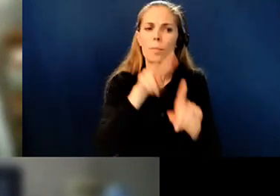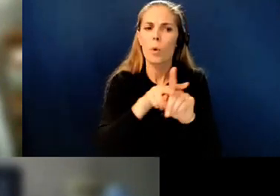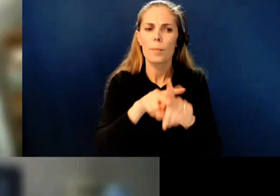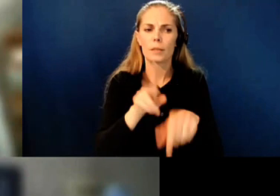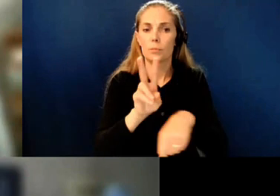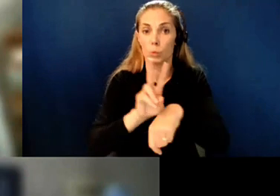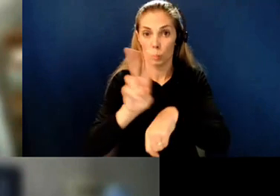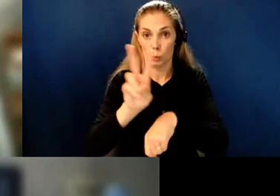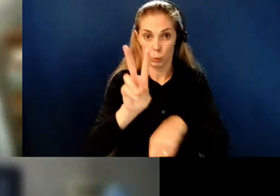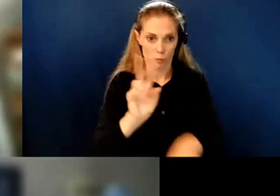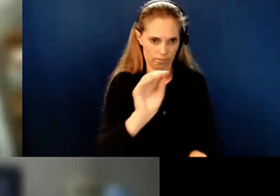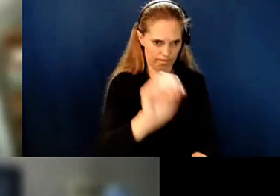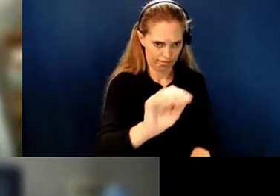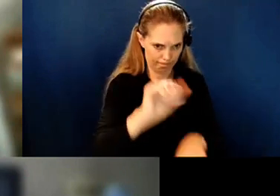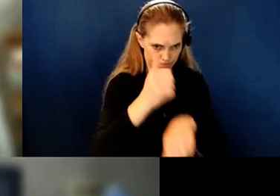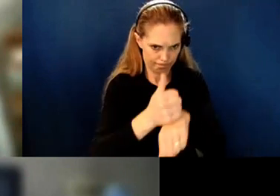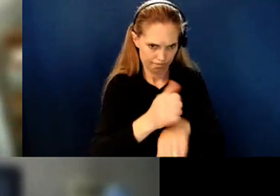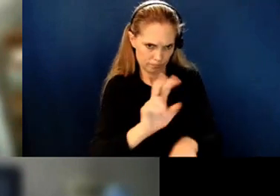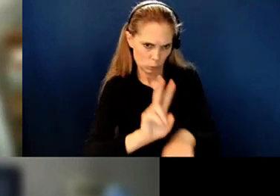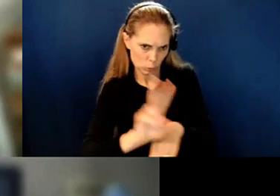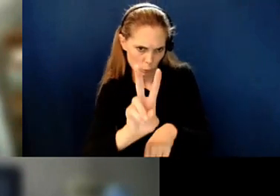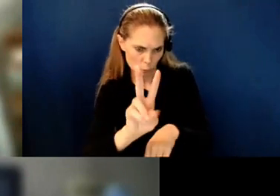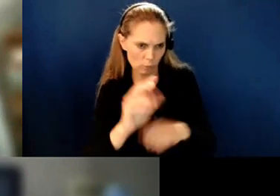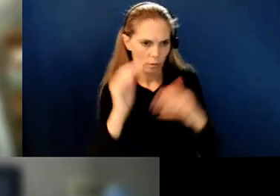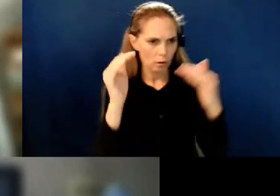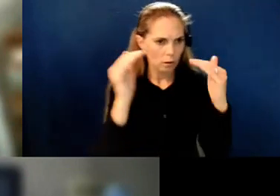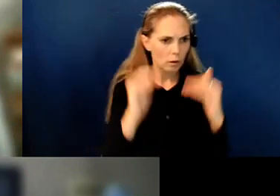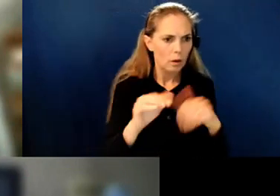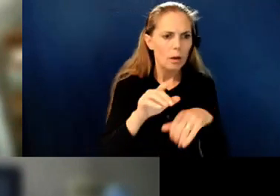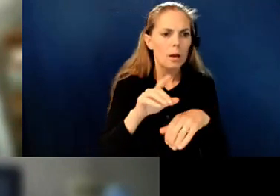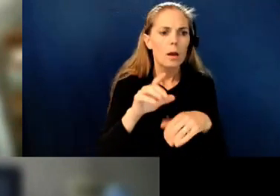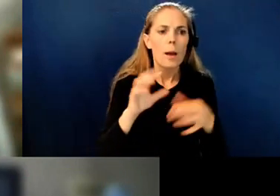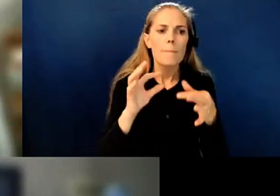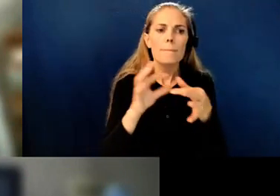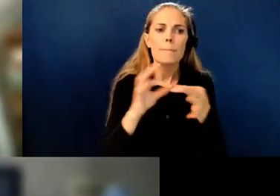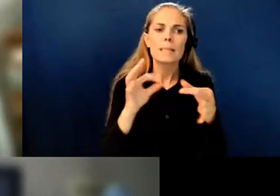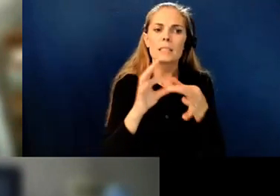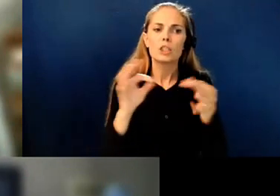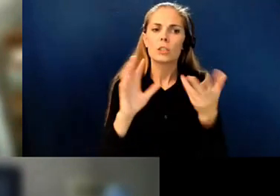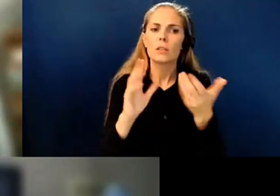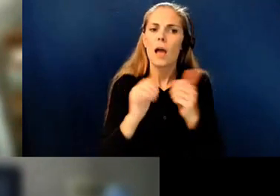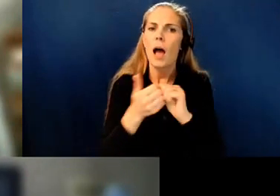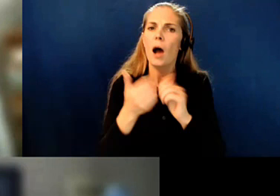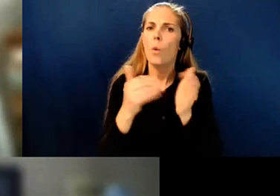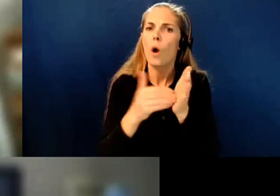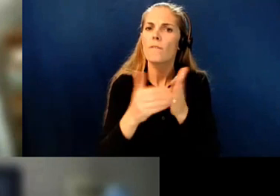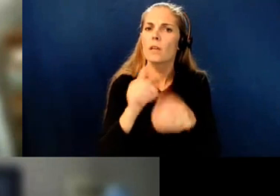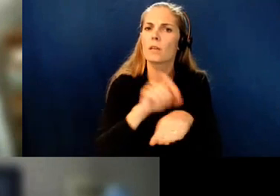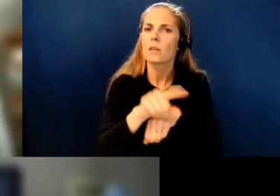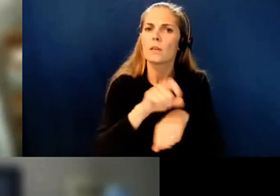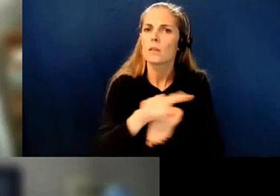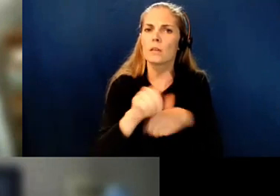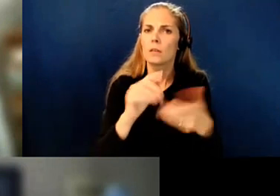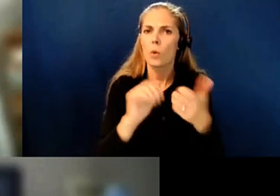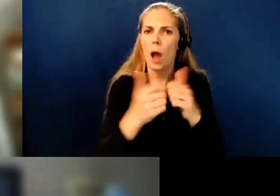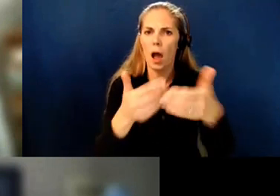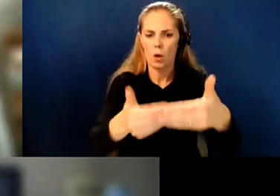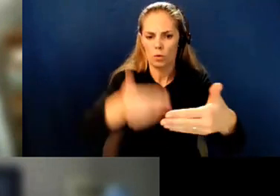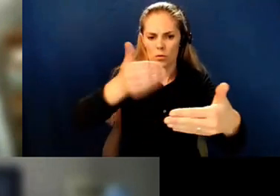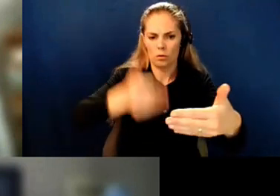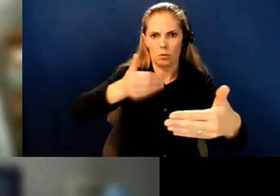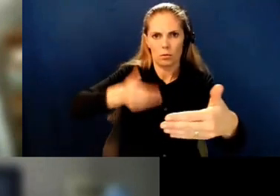choose my messaging intervals. So what this means is just how far in advance do I want my reminders to